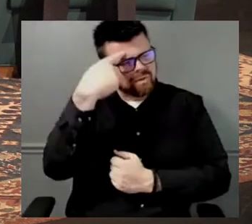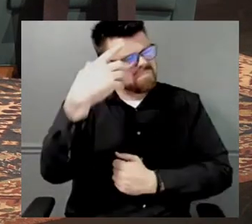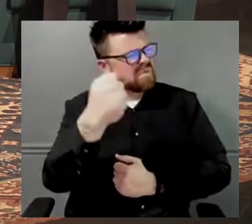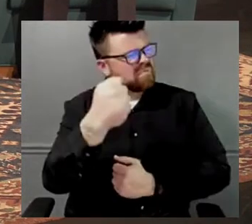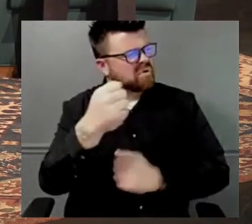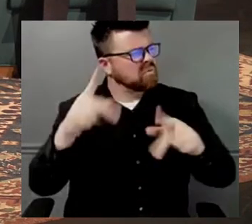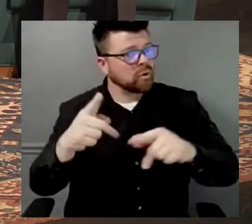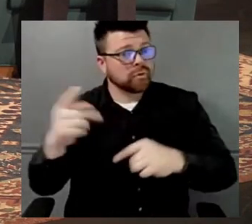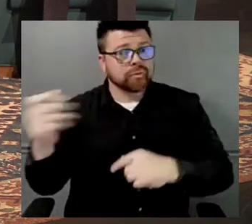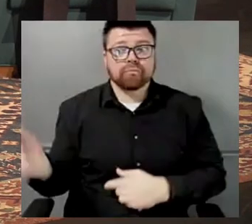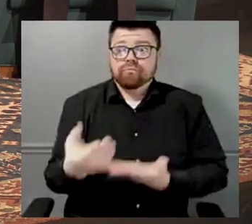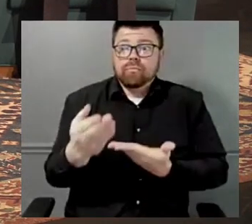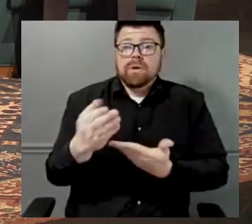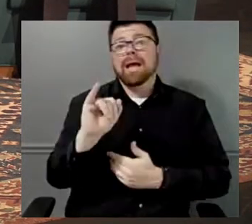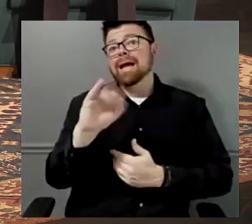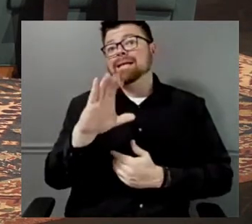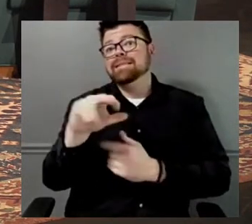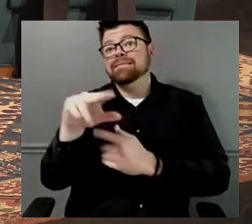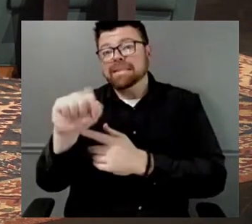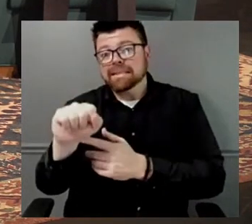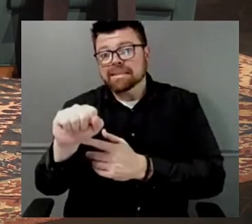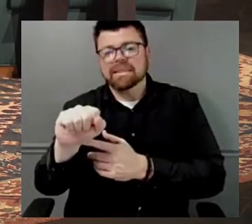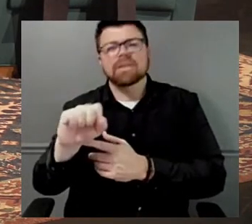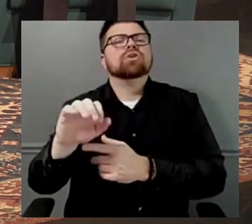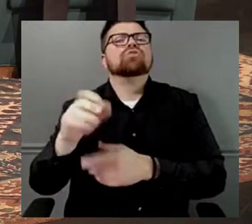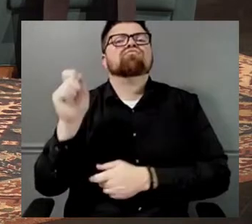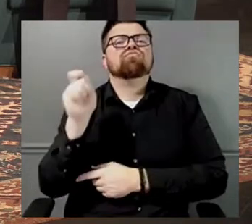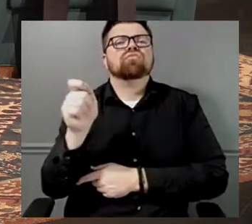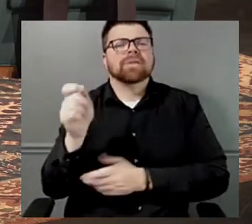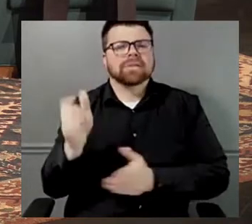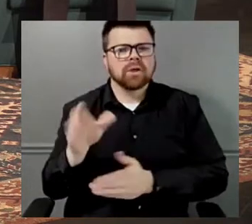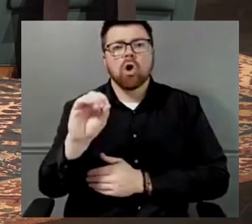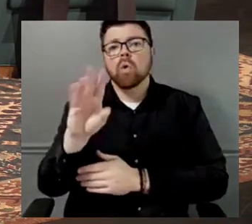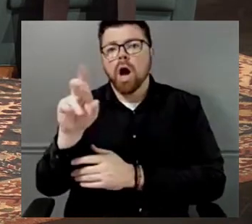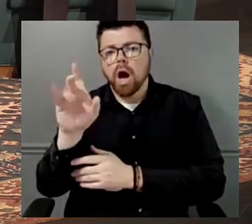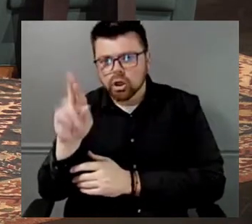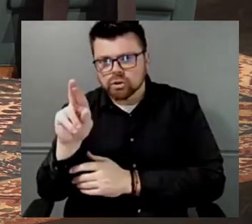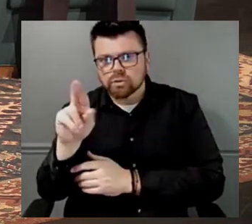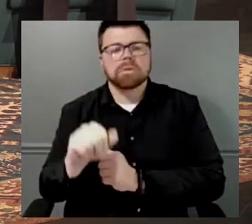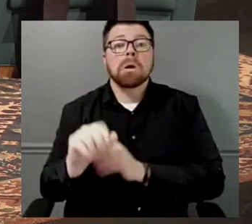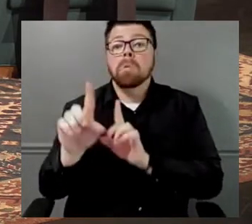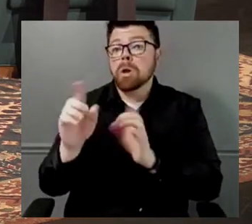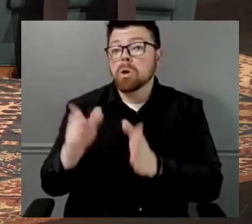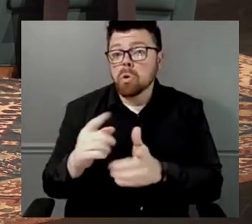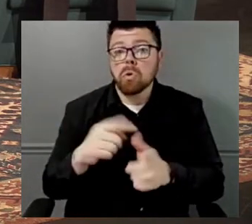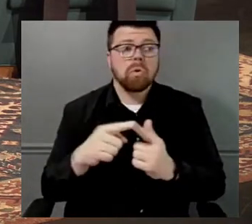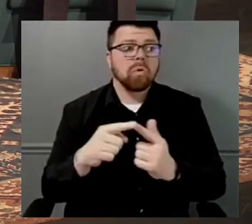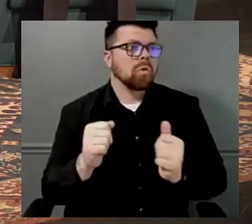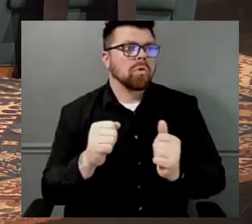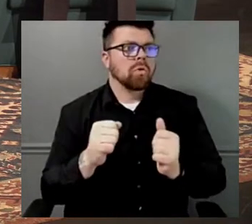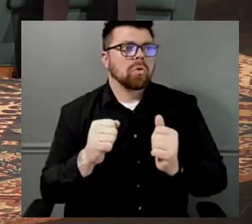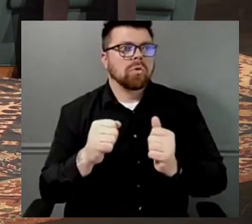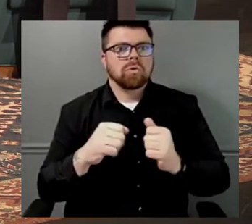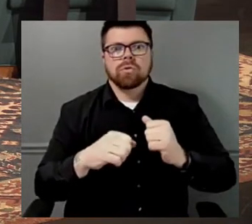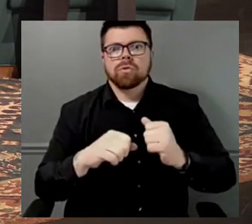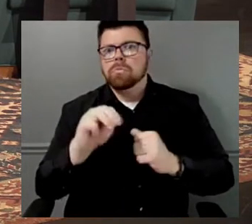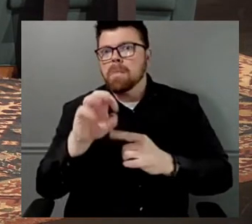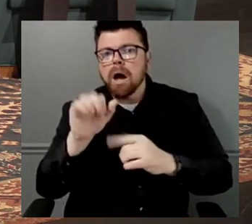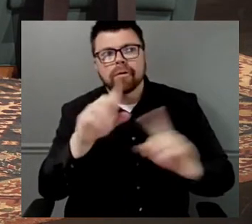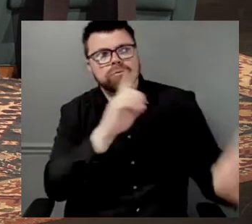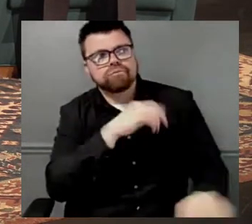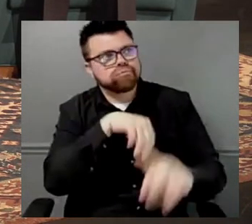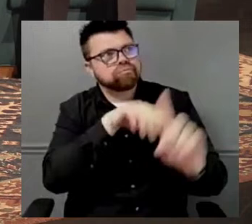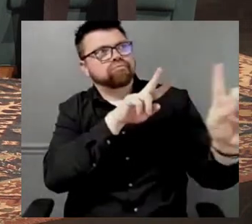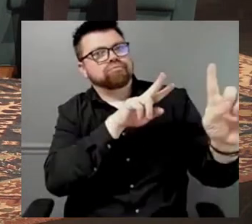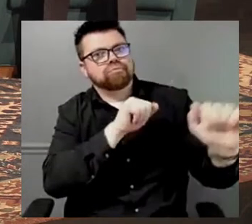founder of iCivics, Justice O'Connor, mentor, model, pathbreaker, pathfinder for